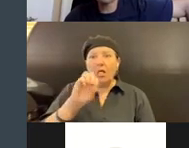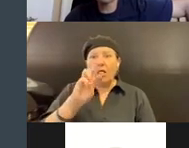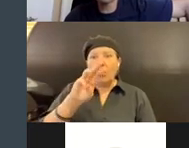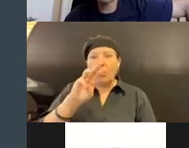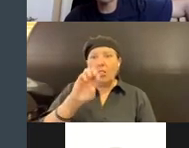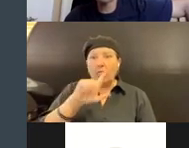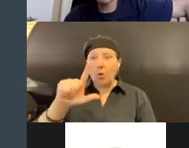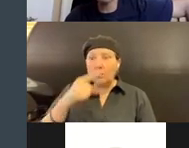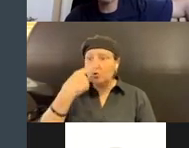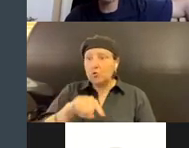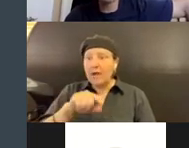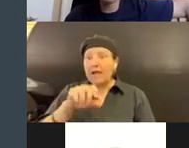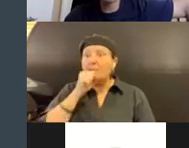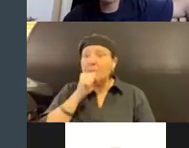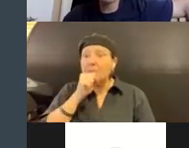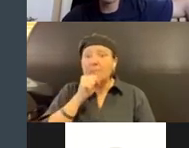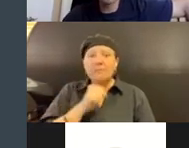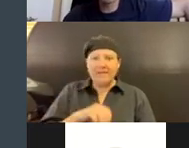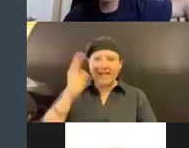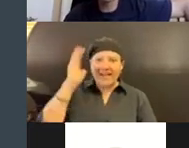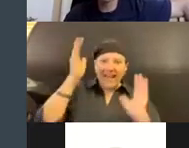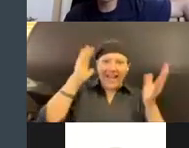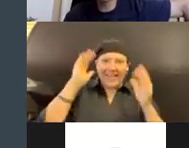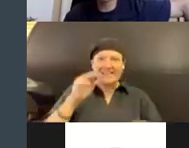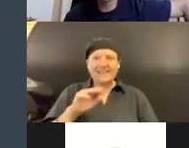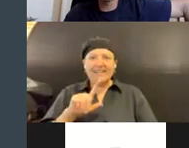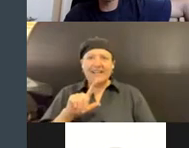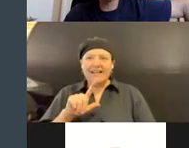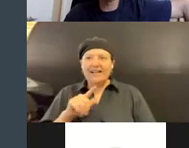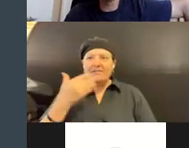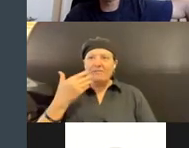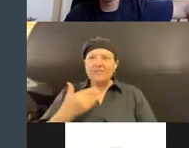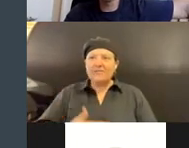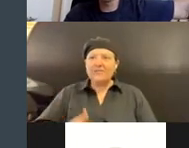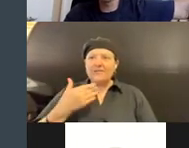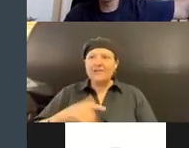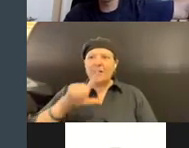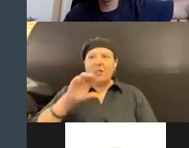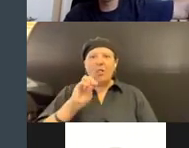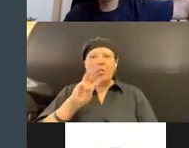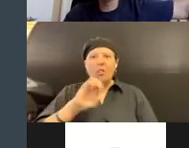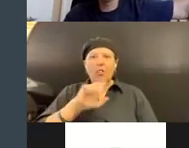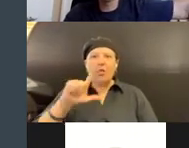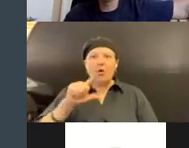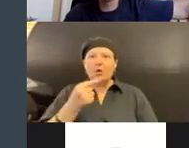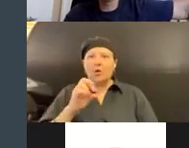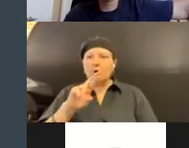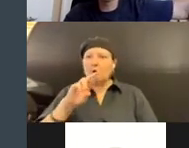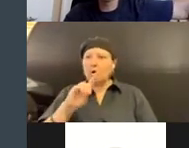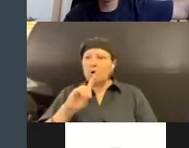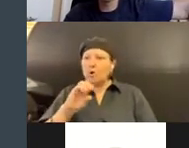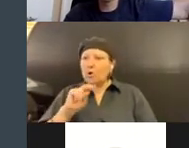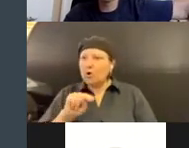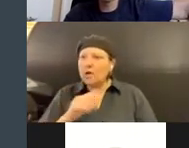please? There we go. Hi. Hi everyone, I'm Lowell Gordon. My son Waylon is going to be in